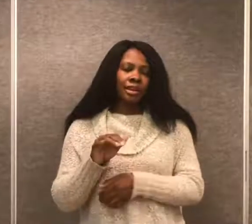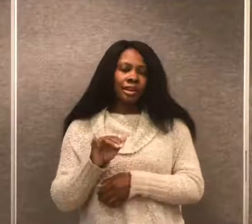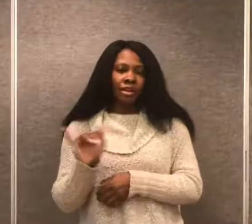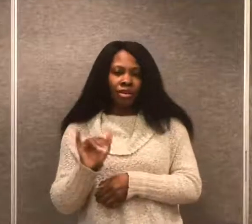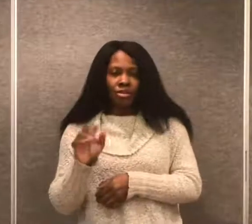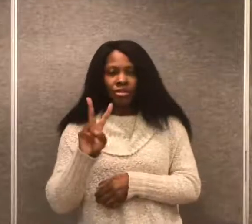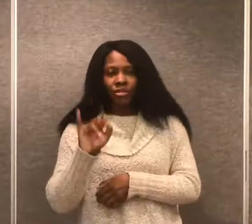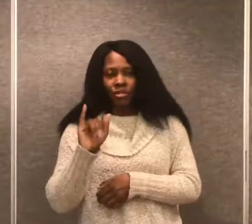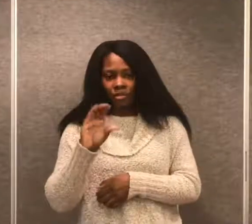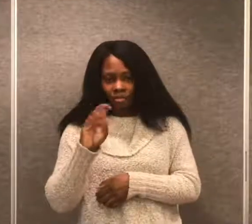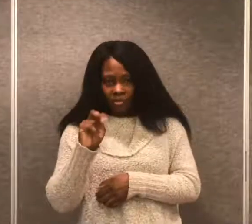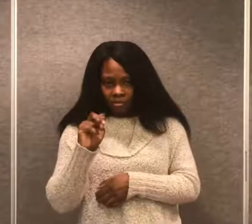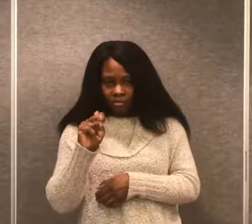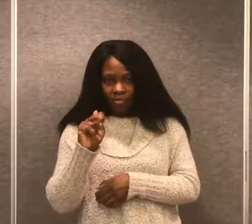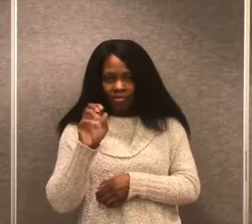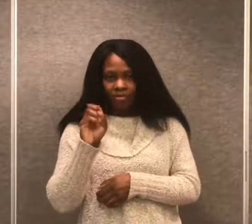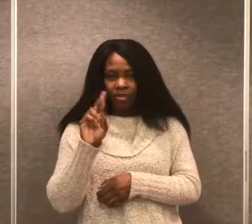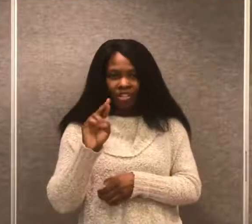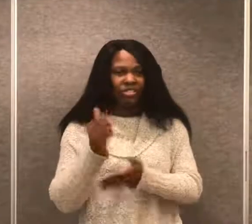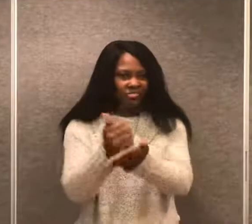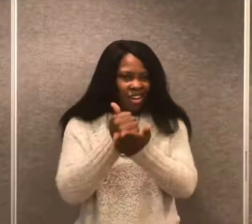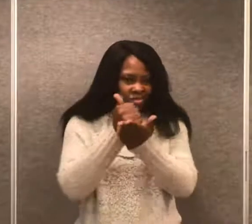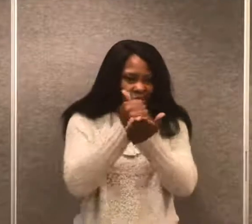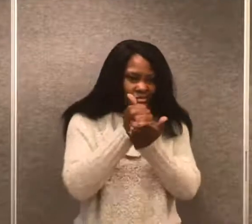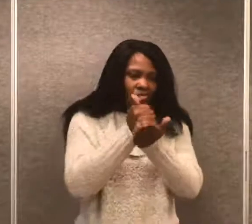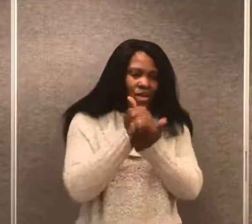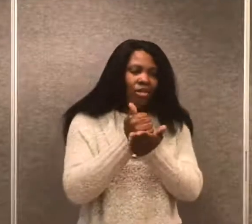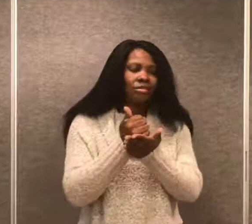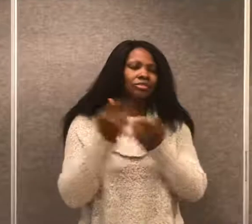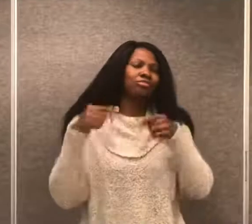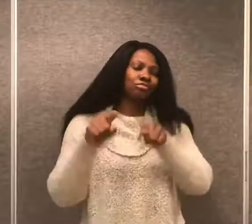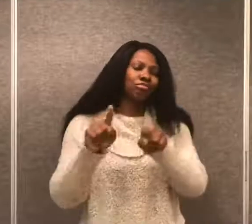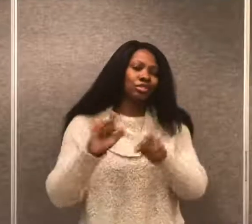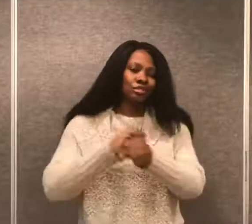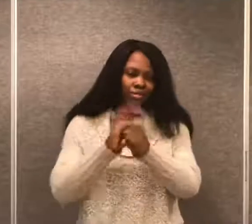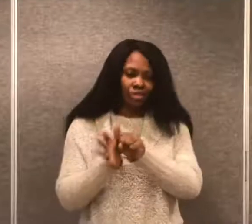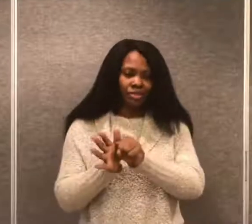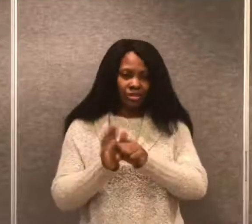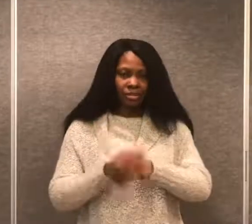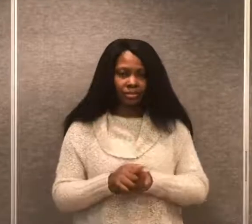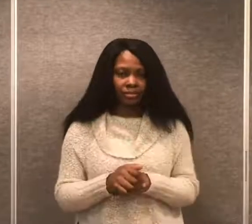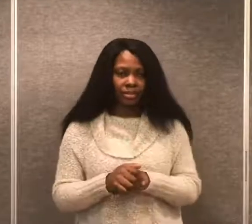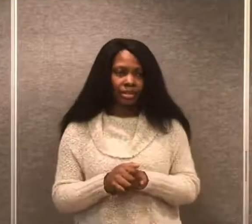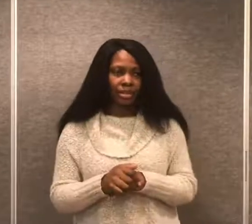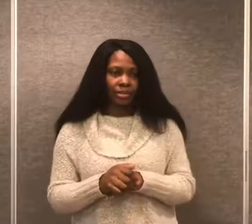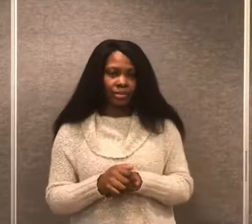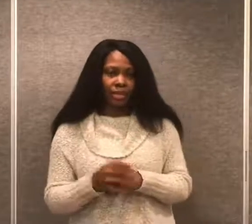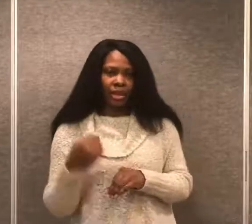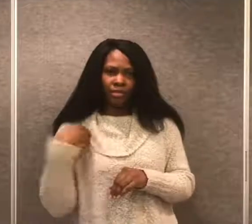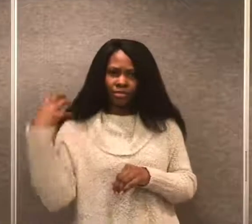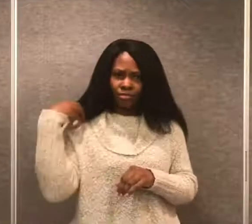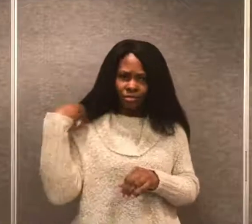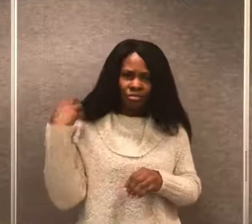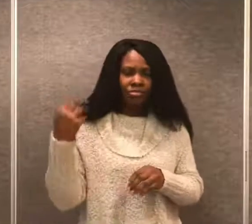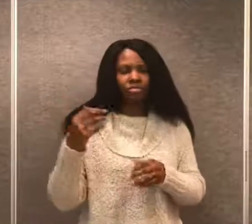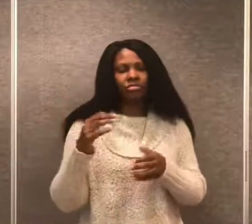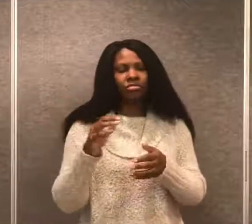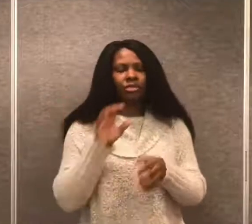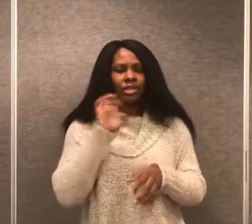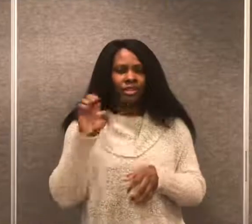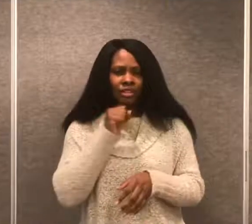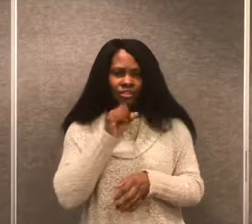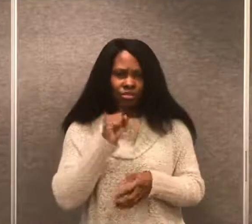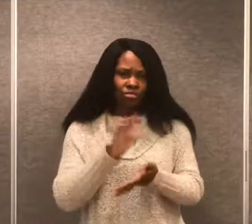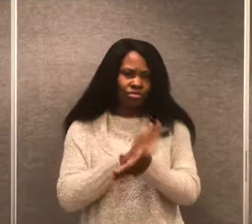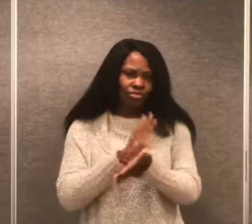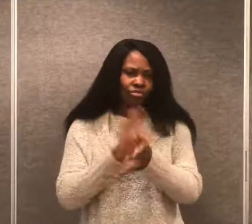their input as we move forward through this pandemic. So again, my name is Mr. Hassan. I'm the superintendent of the East Orange School District. I have my